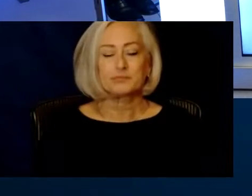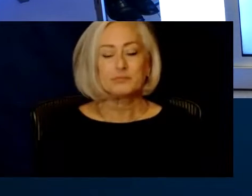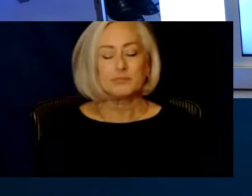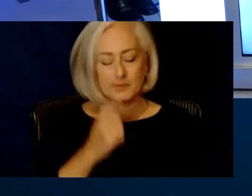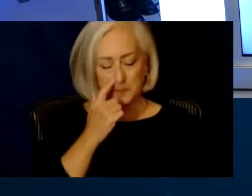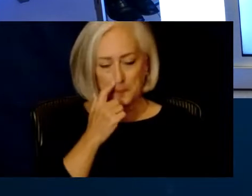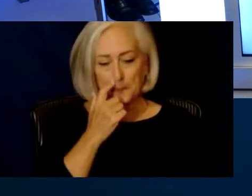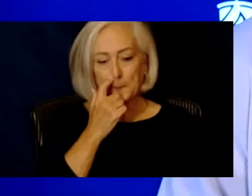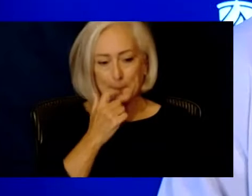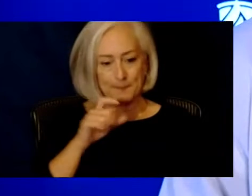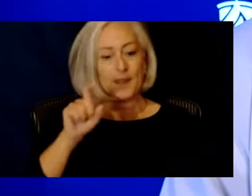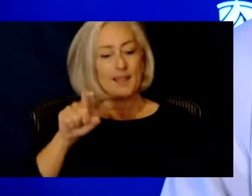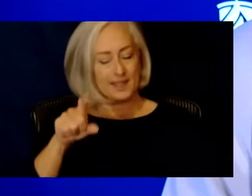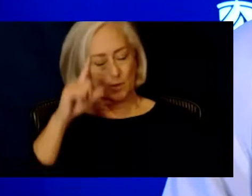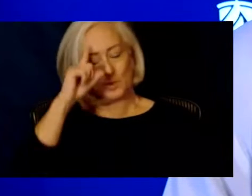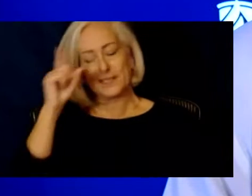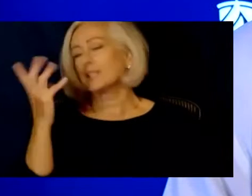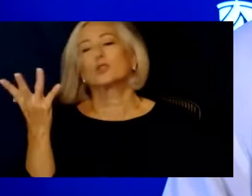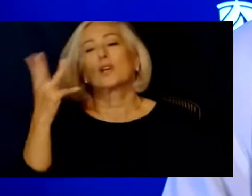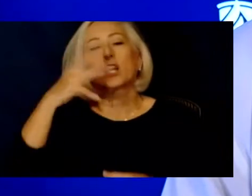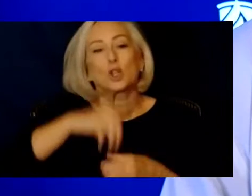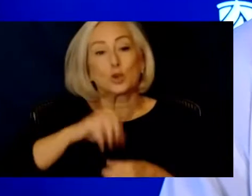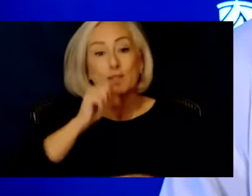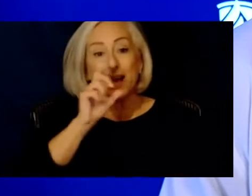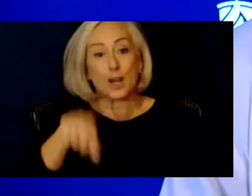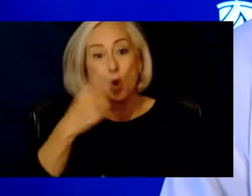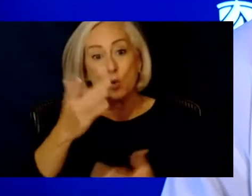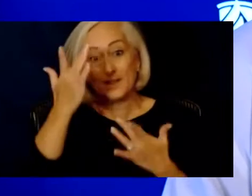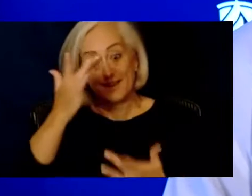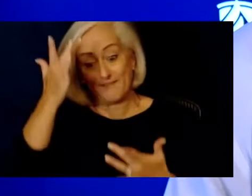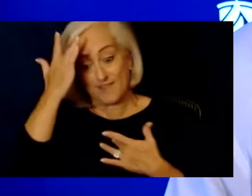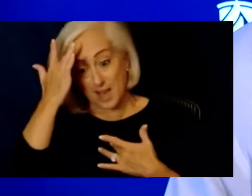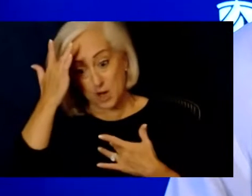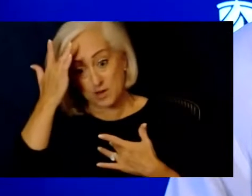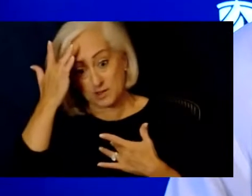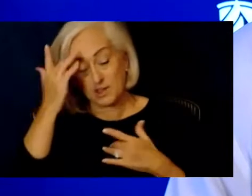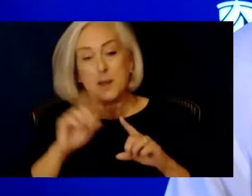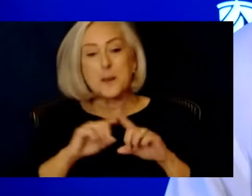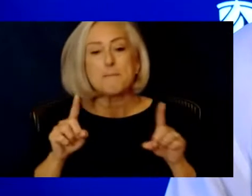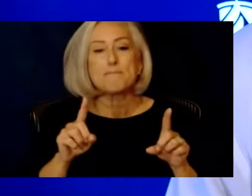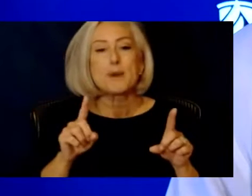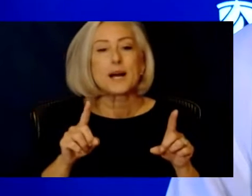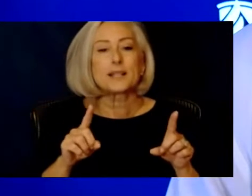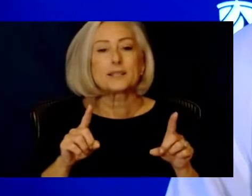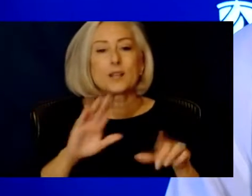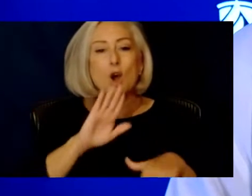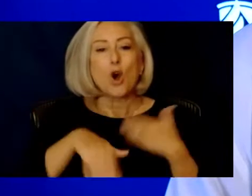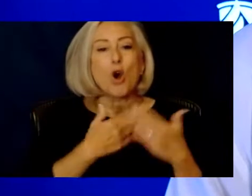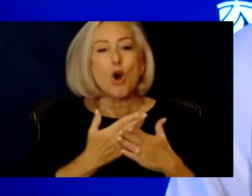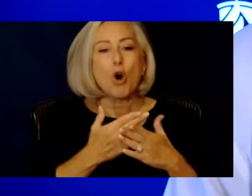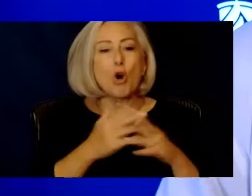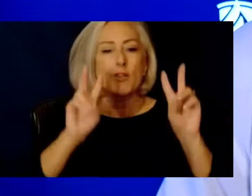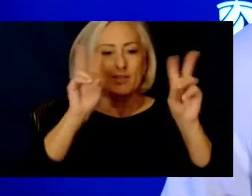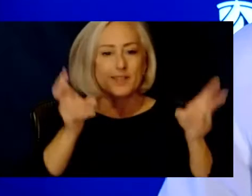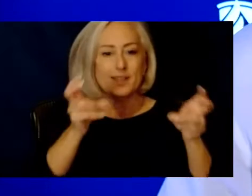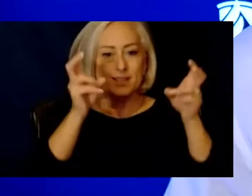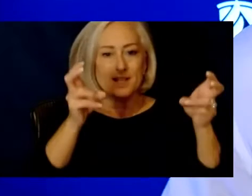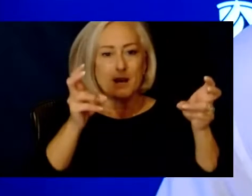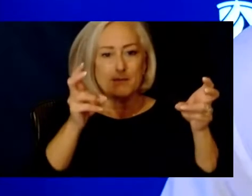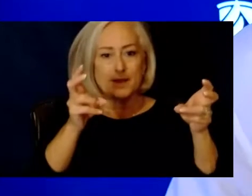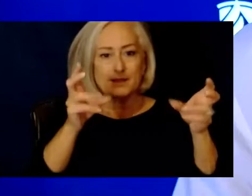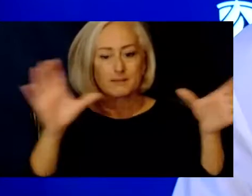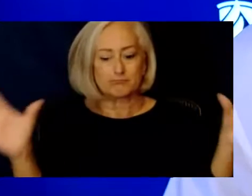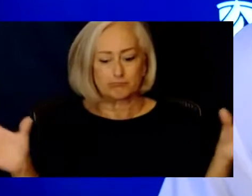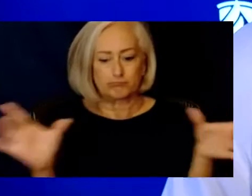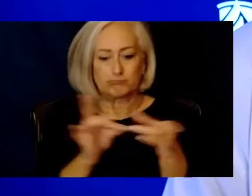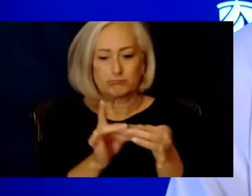not just the virus and the illness, but just as you brought up before, all these topics are all so closely intertwined. Supply chain,